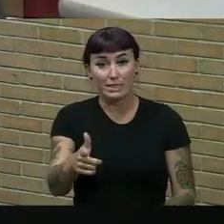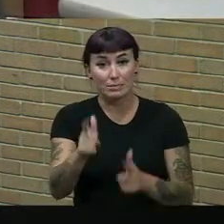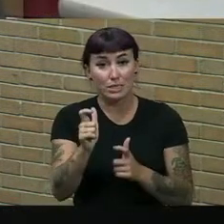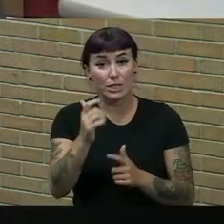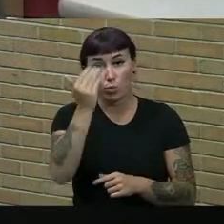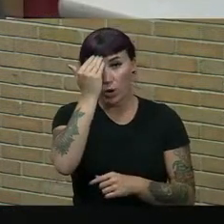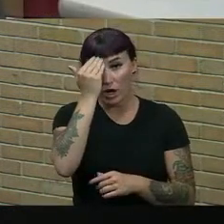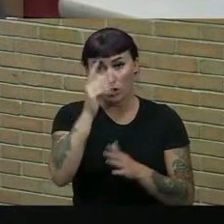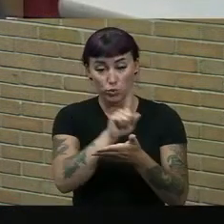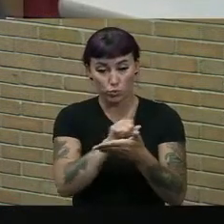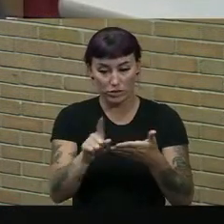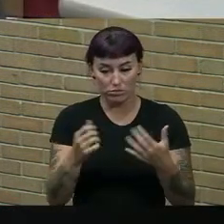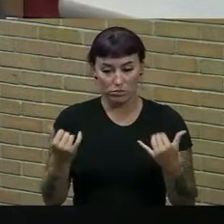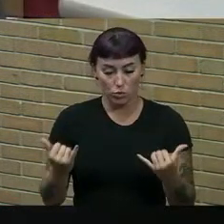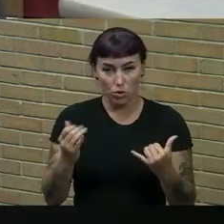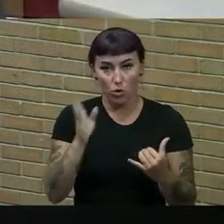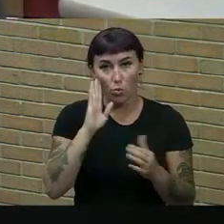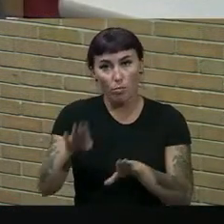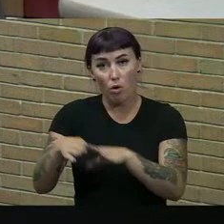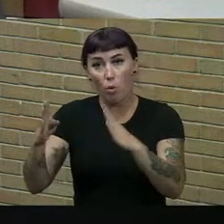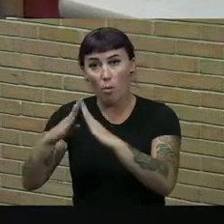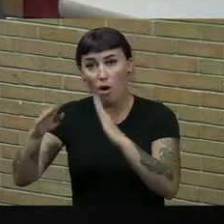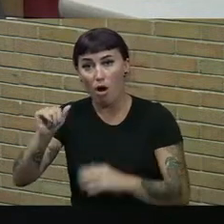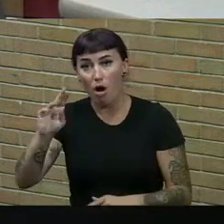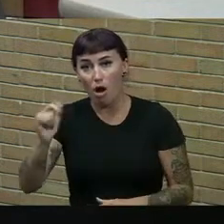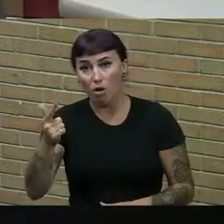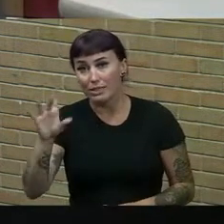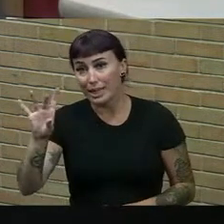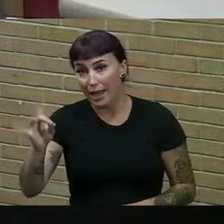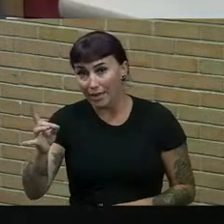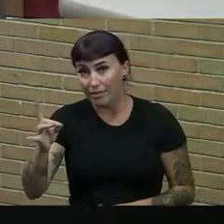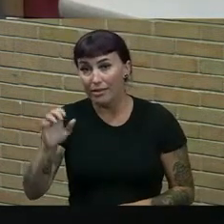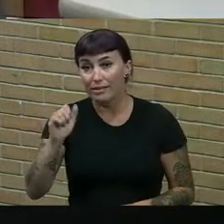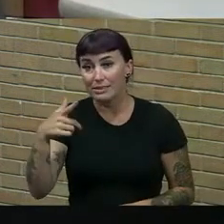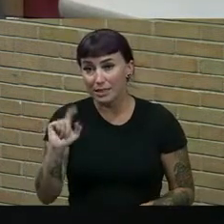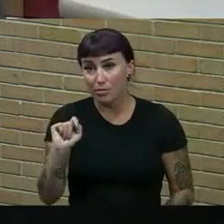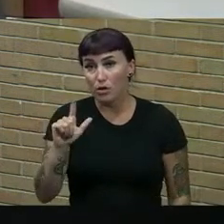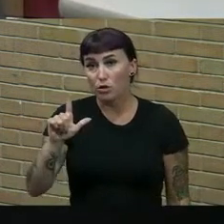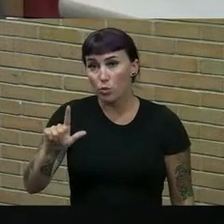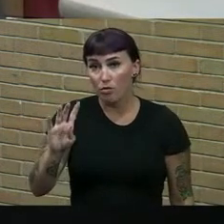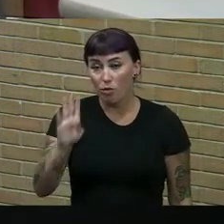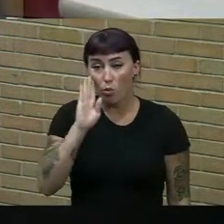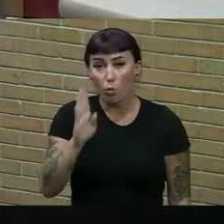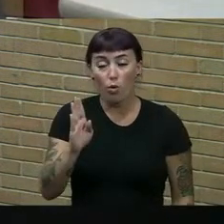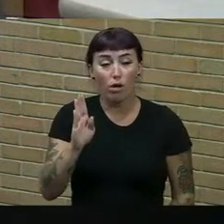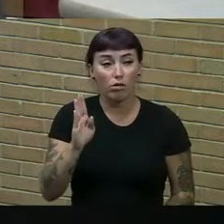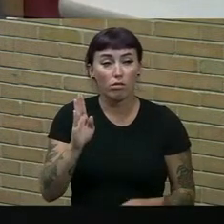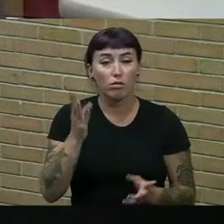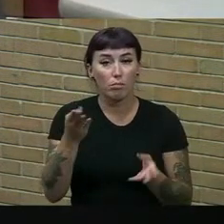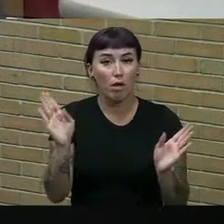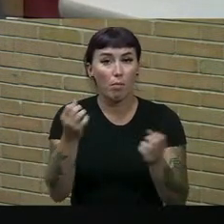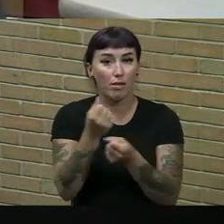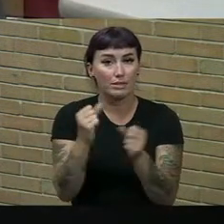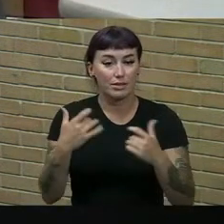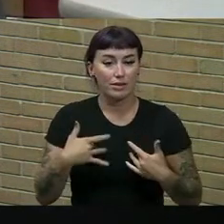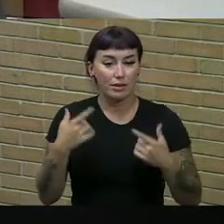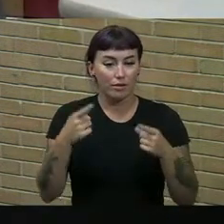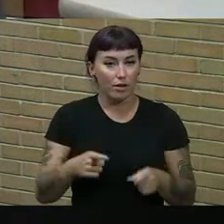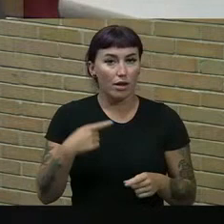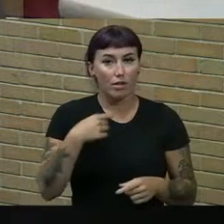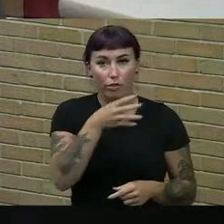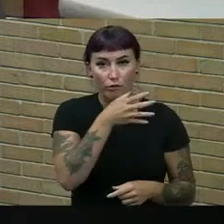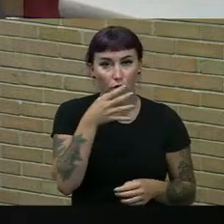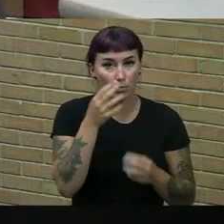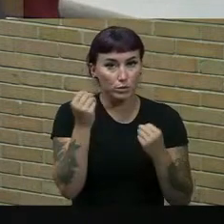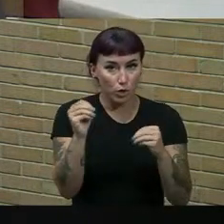now. There will be an open house August the 8th, and September 24th will be the public safety event at the Farmers